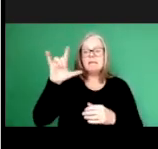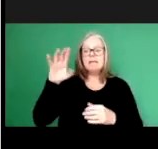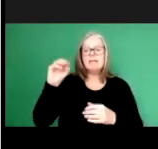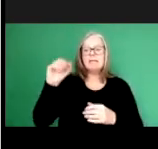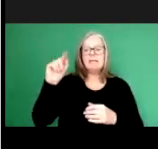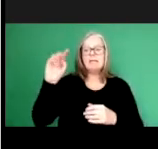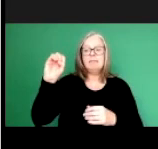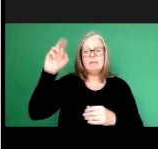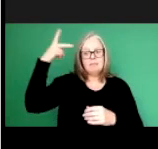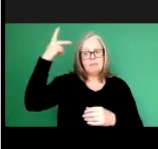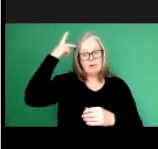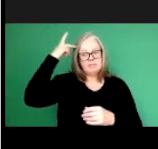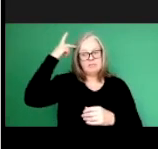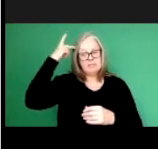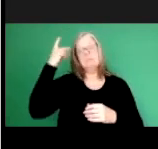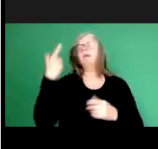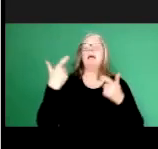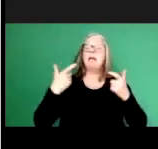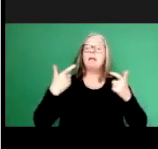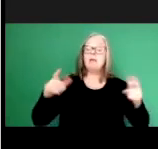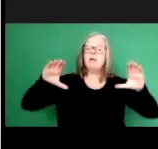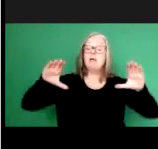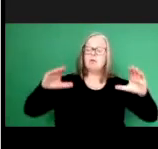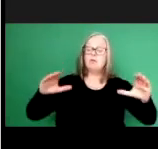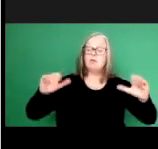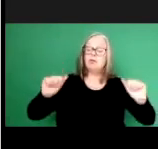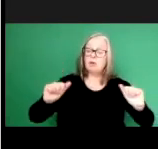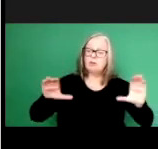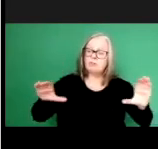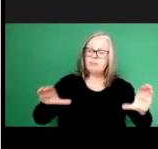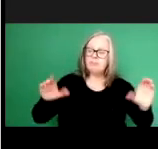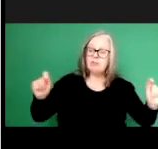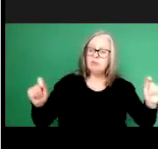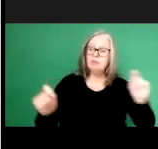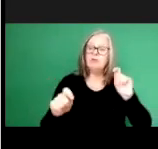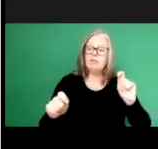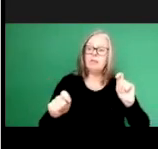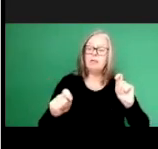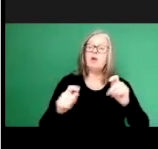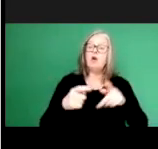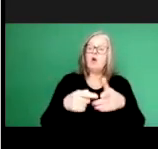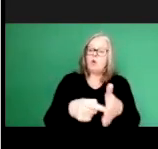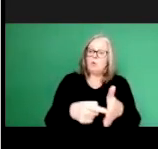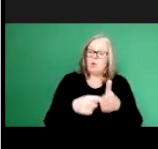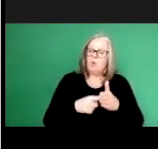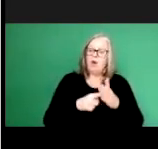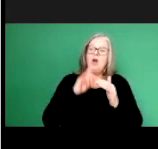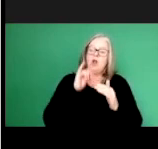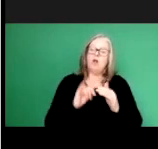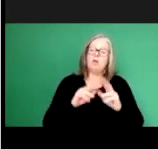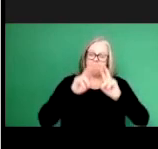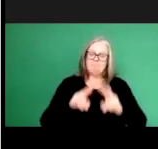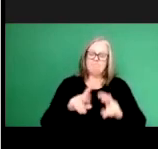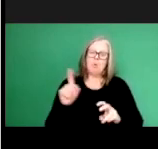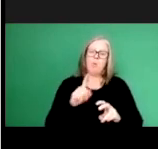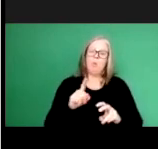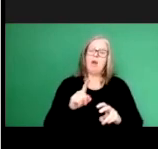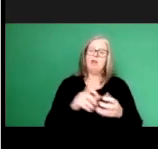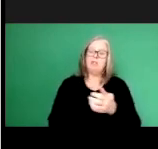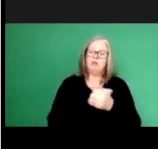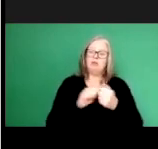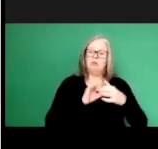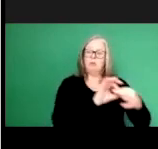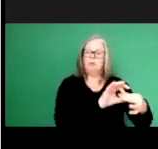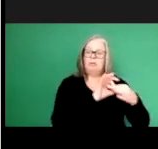large-scale effort to halt global warming depends upon reworking the stories underpinning destructive relationships of the planet and reworking stories